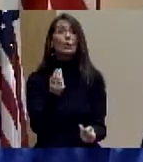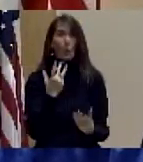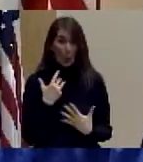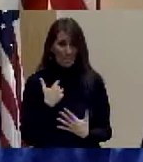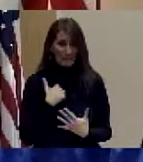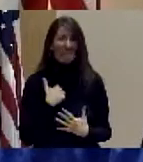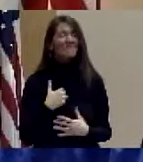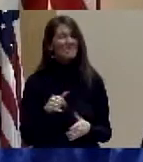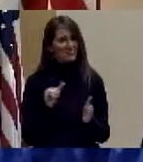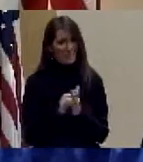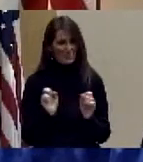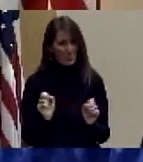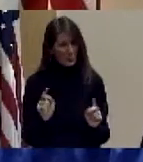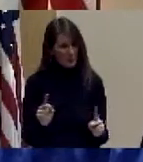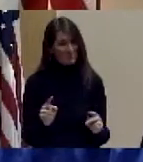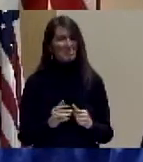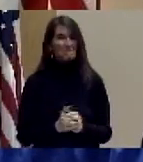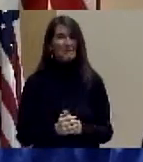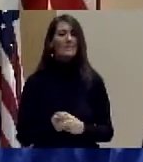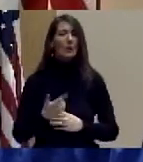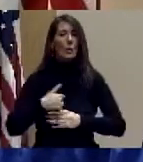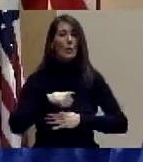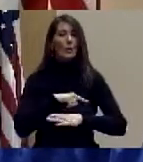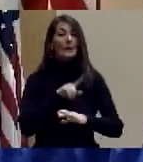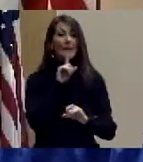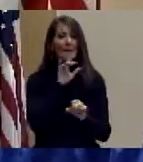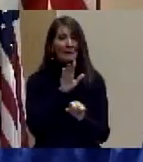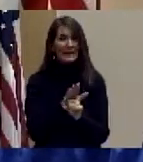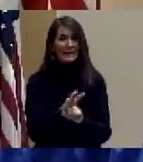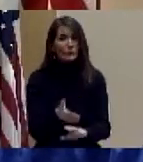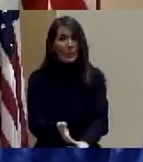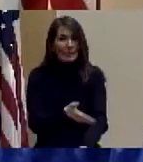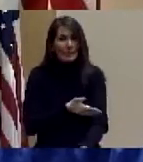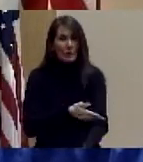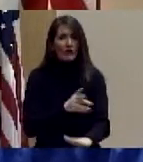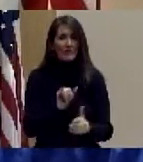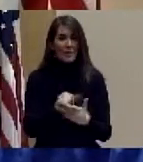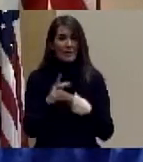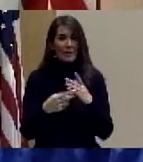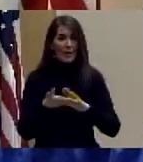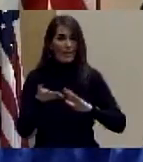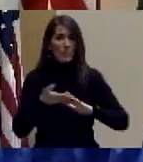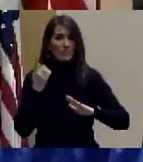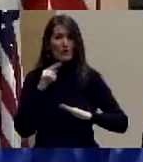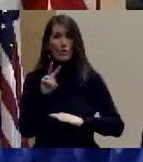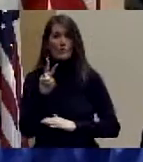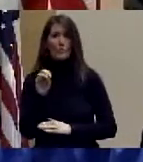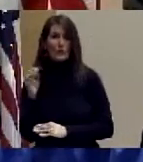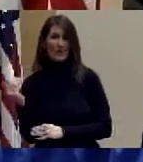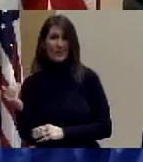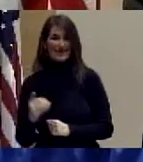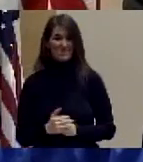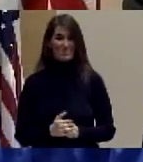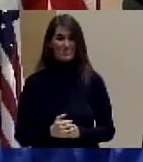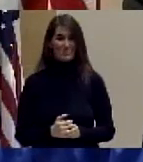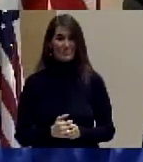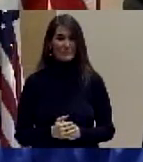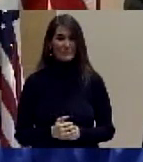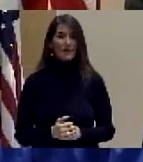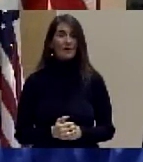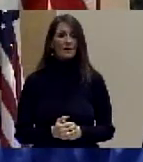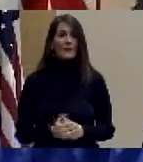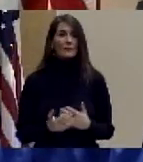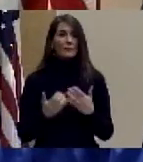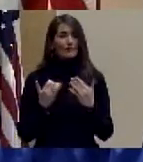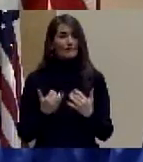okay. We're committed to improving those operations in 2015. And therefore, I've